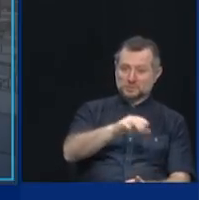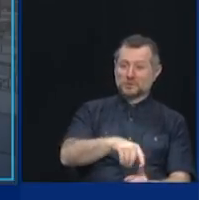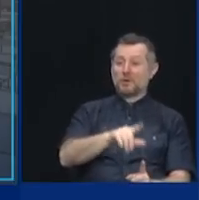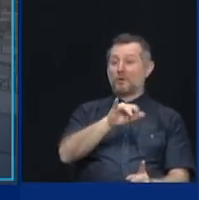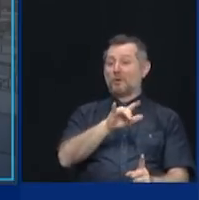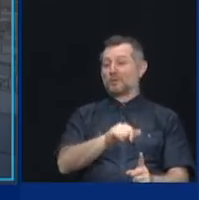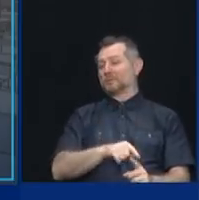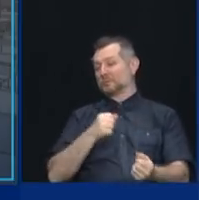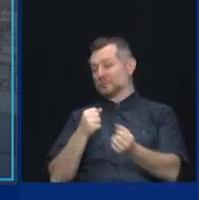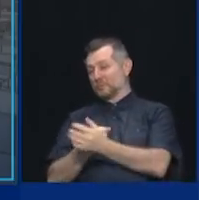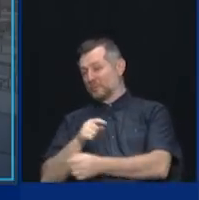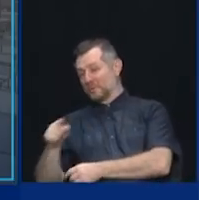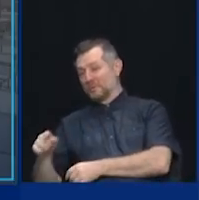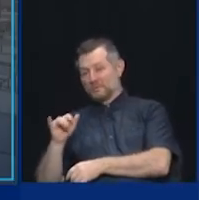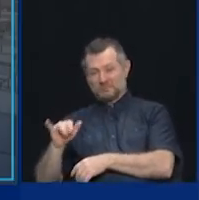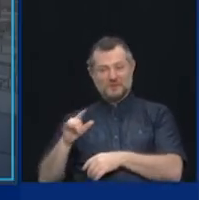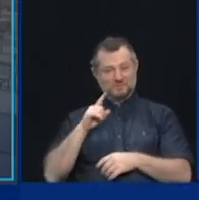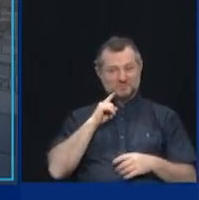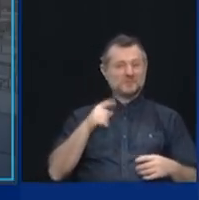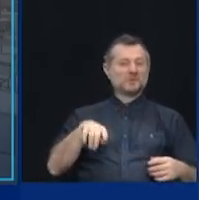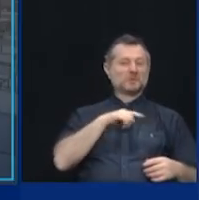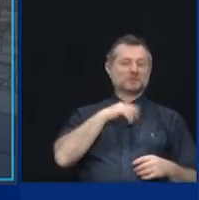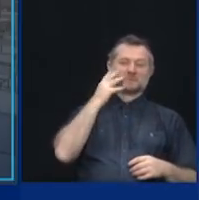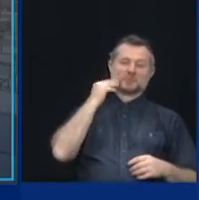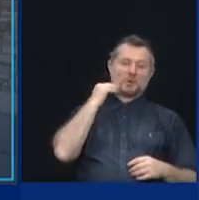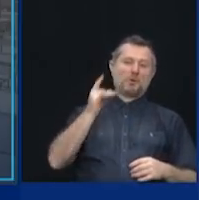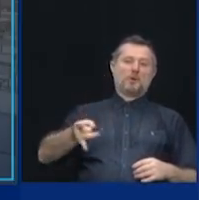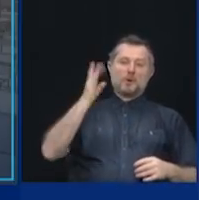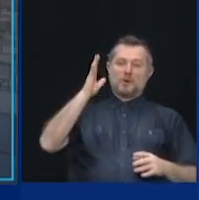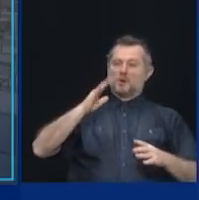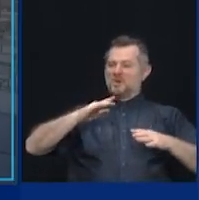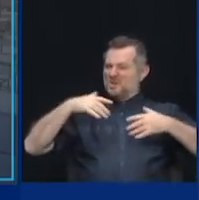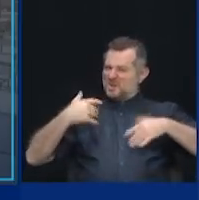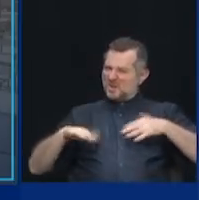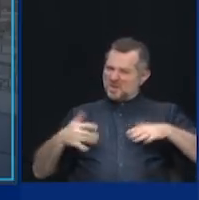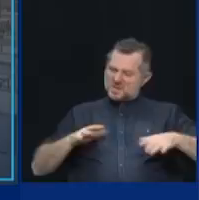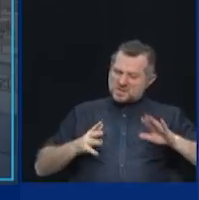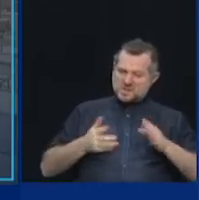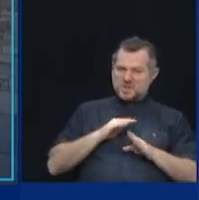on the brink of catastrophe and chaos.